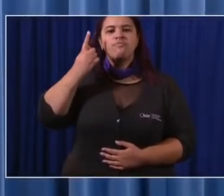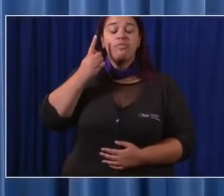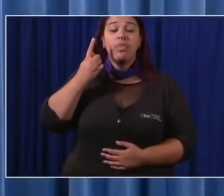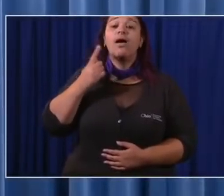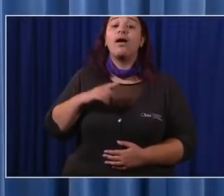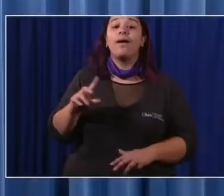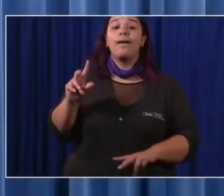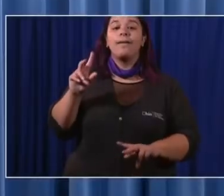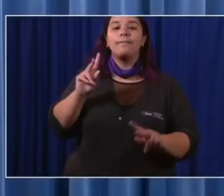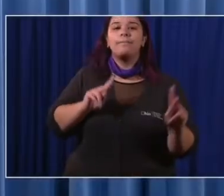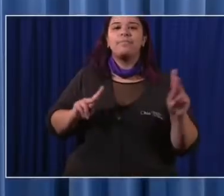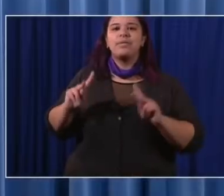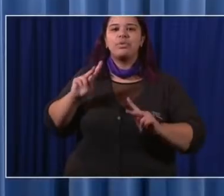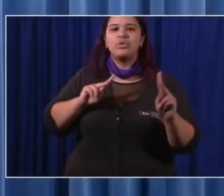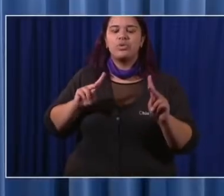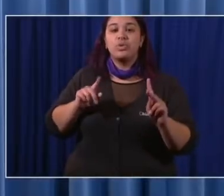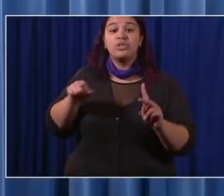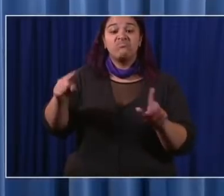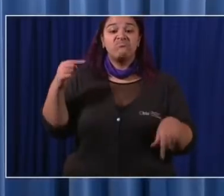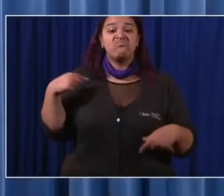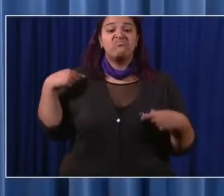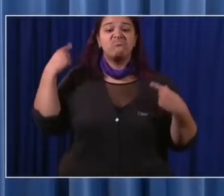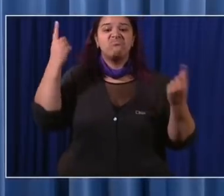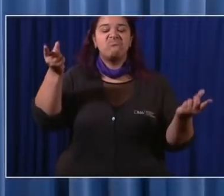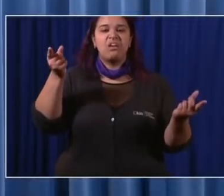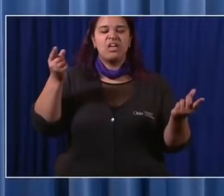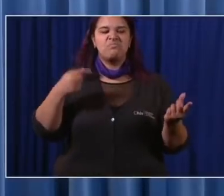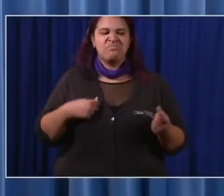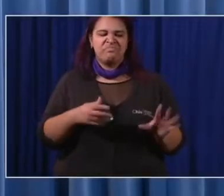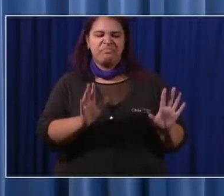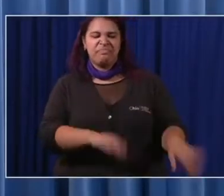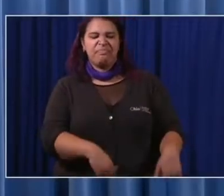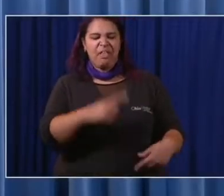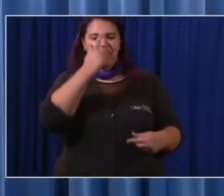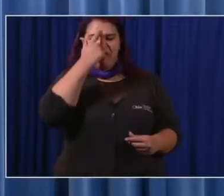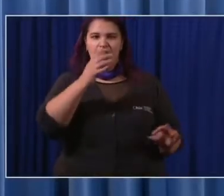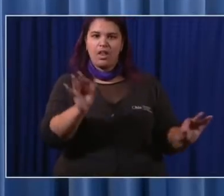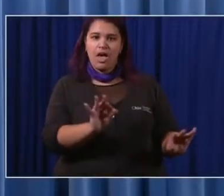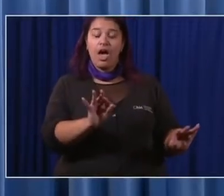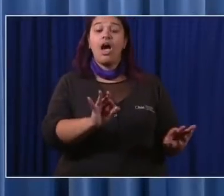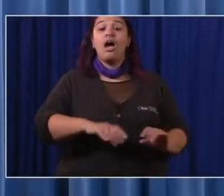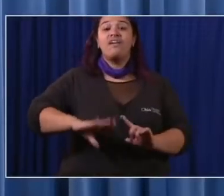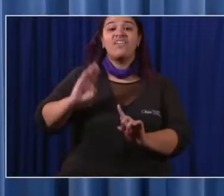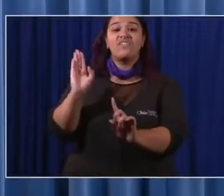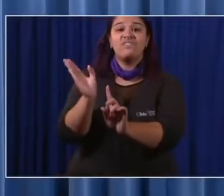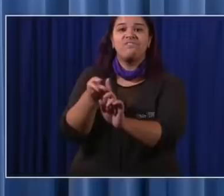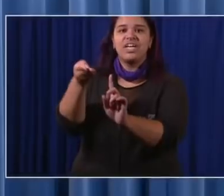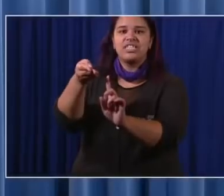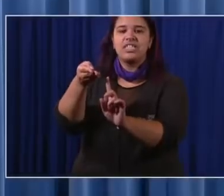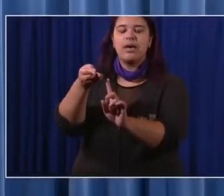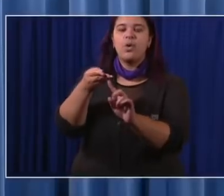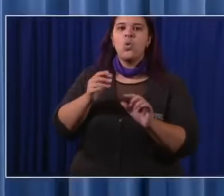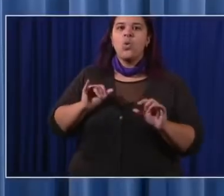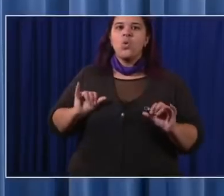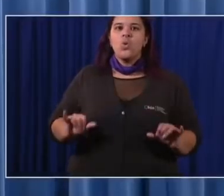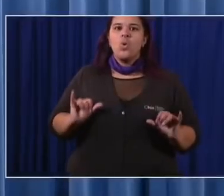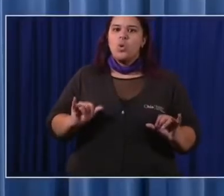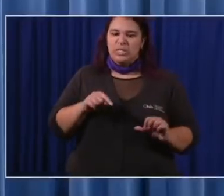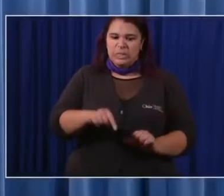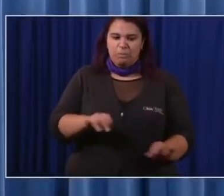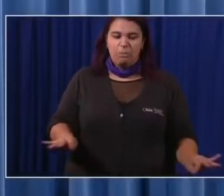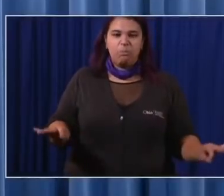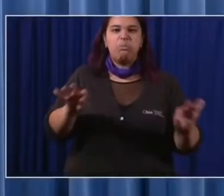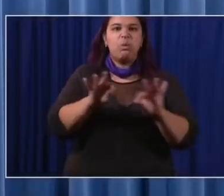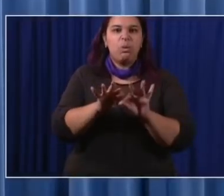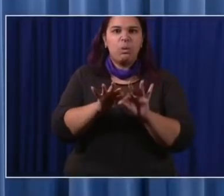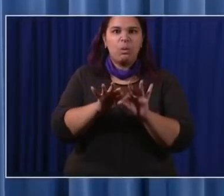behaviors in perhaps less populous counties where they see comparatively small numbers like 2 ER visits a day